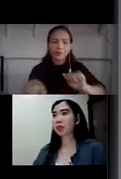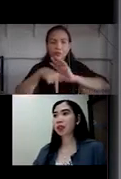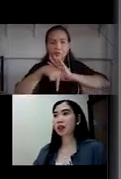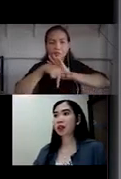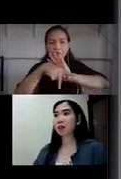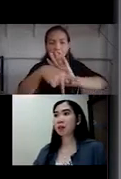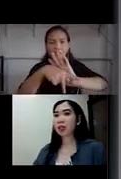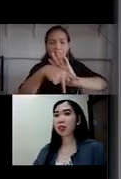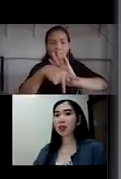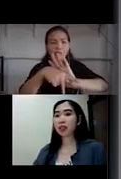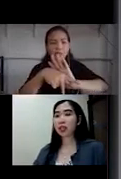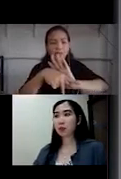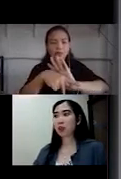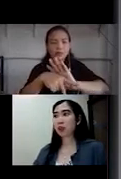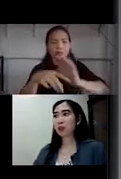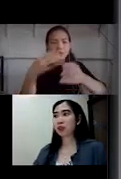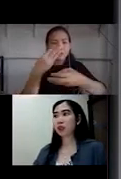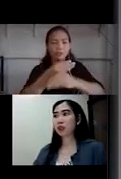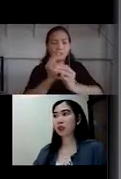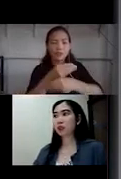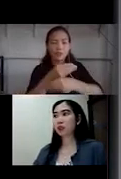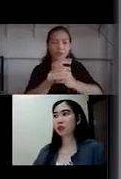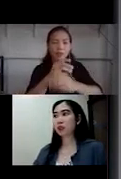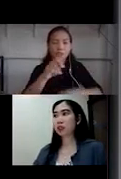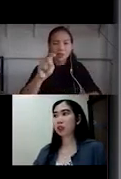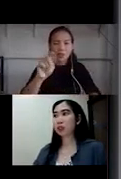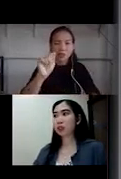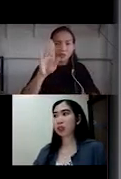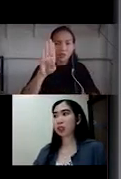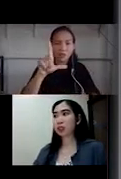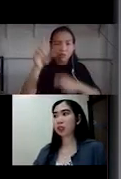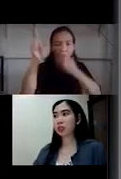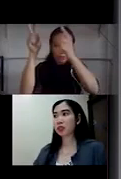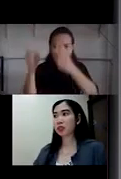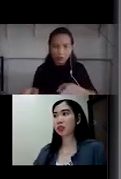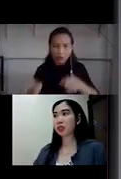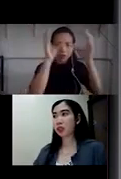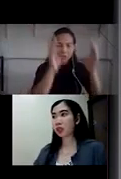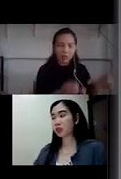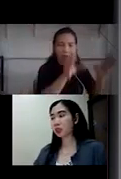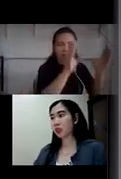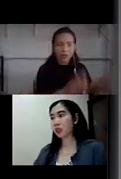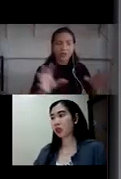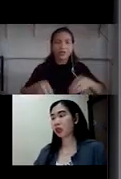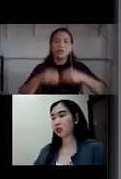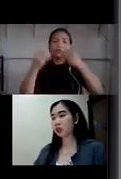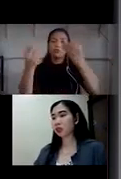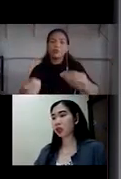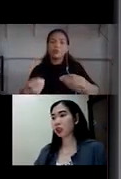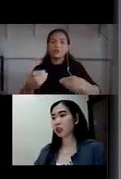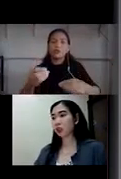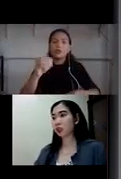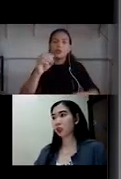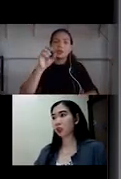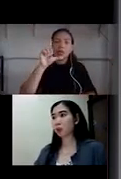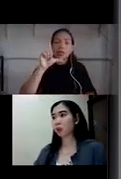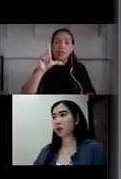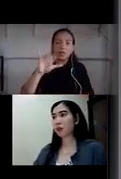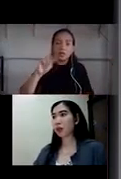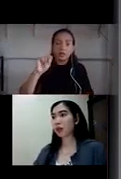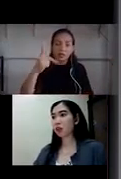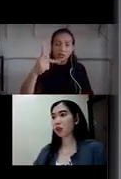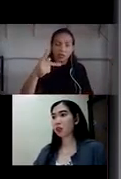by making a table, then giving the link sa next